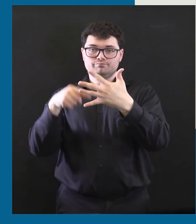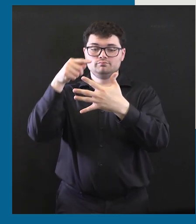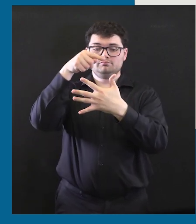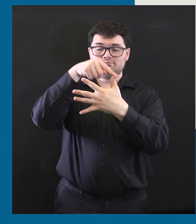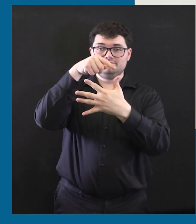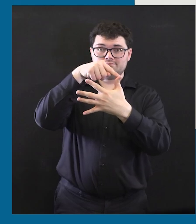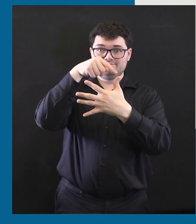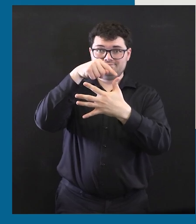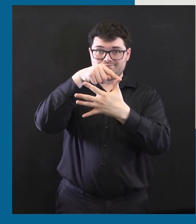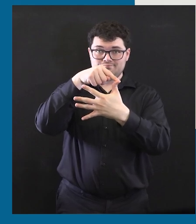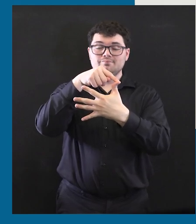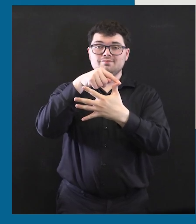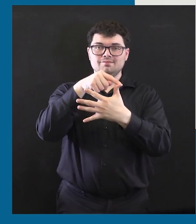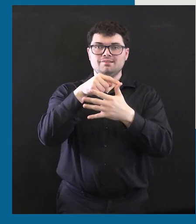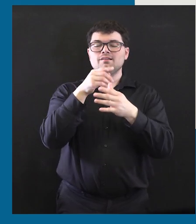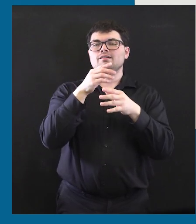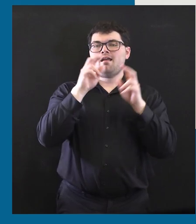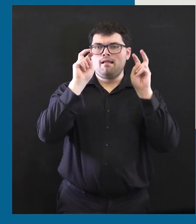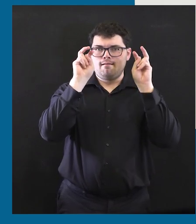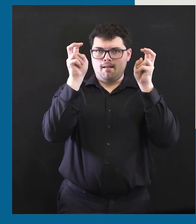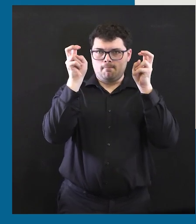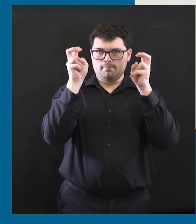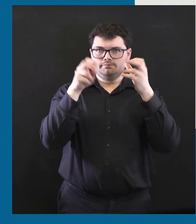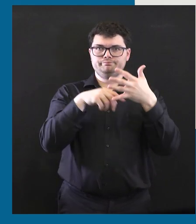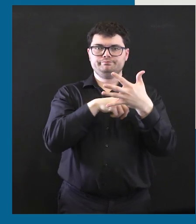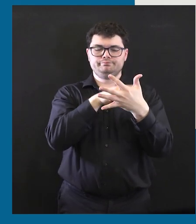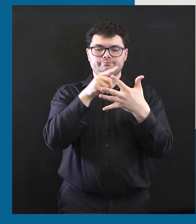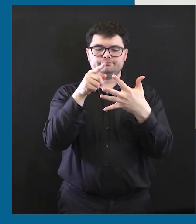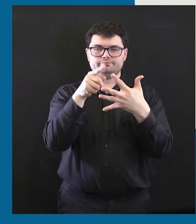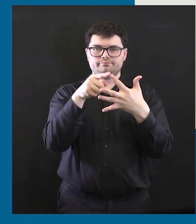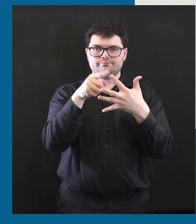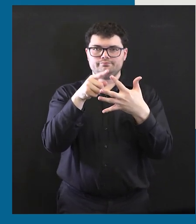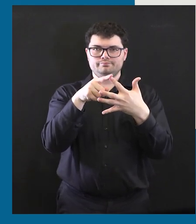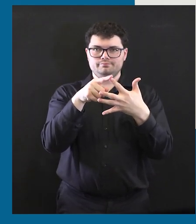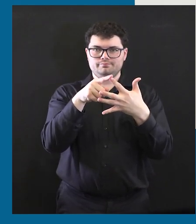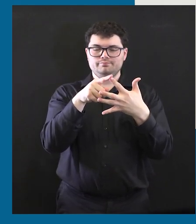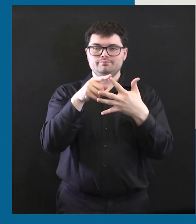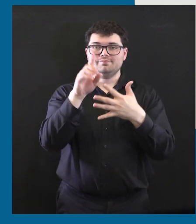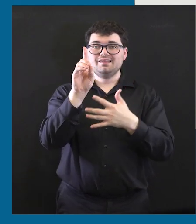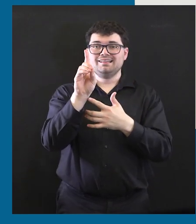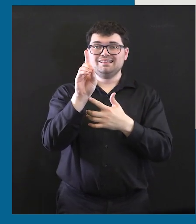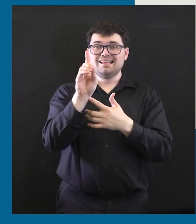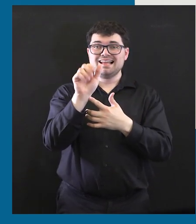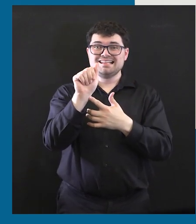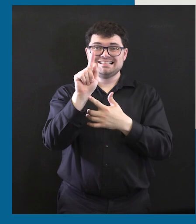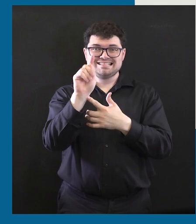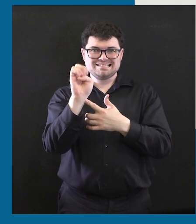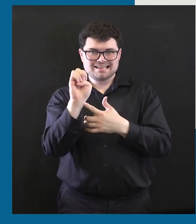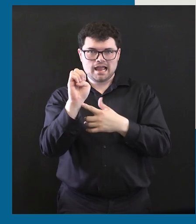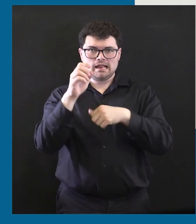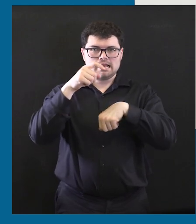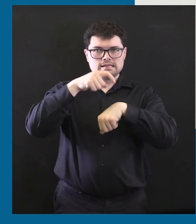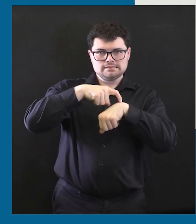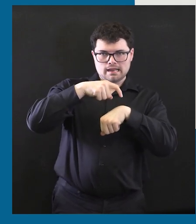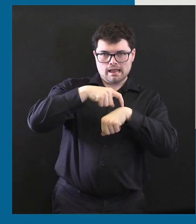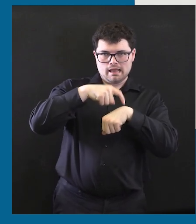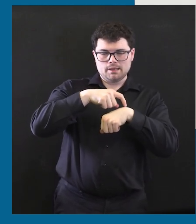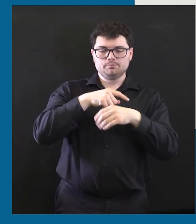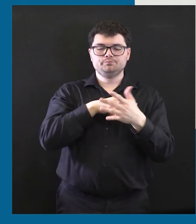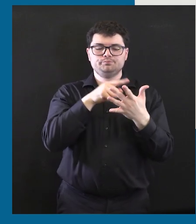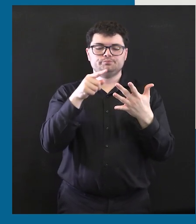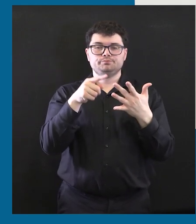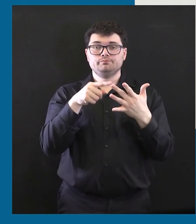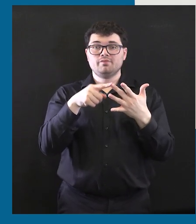So there are 5 different fields. First one is a main field with the title. There's